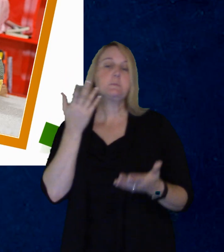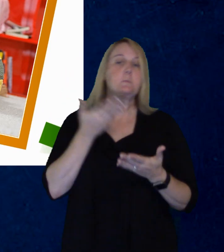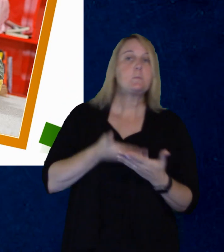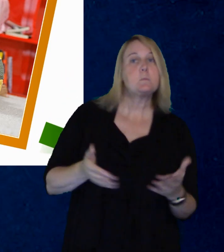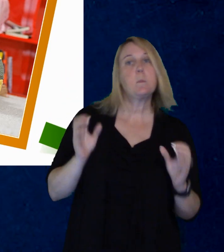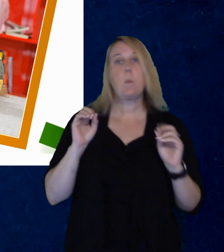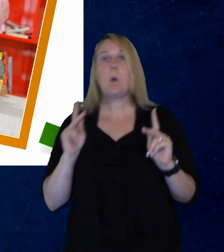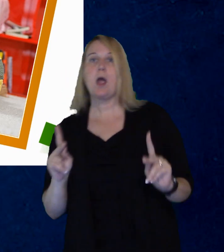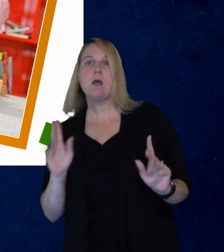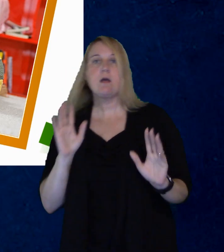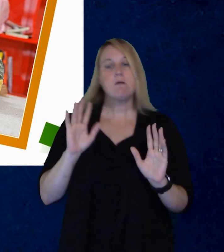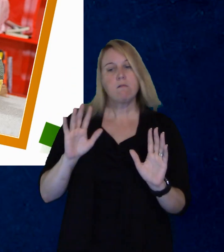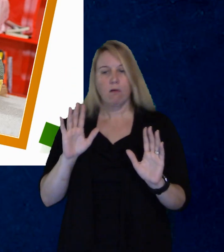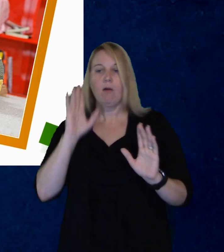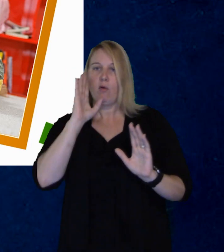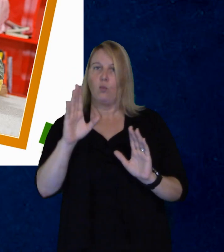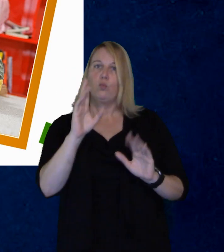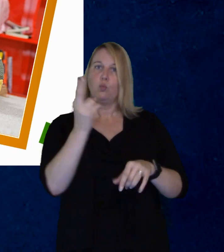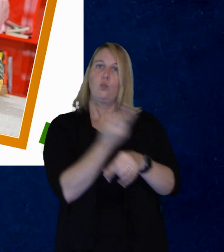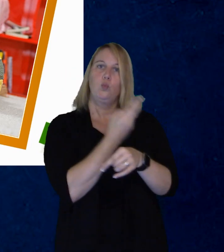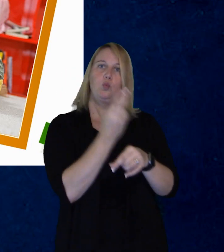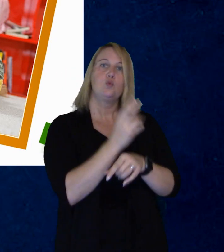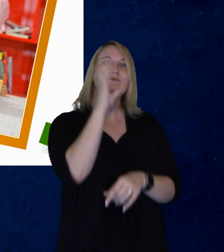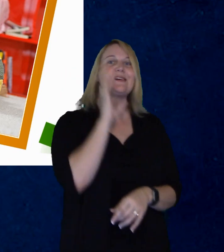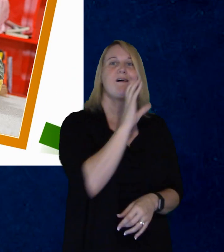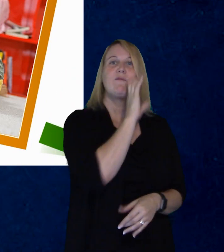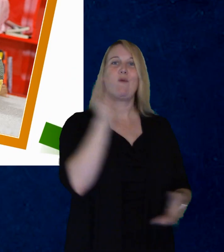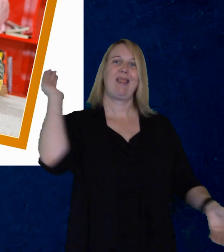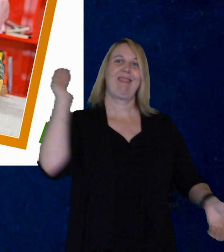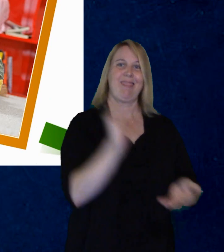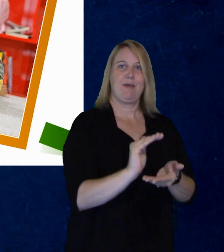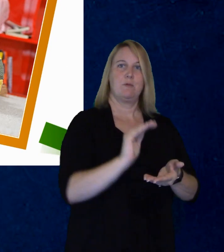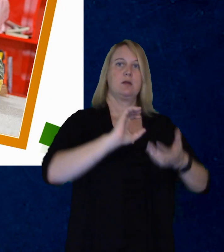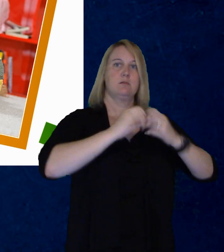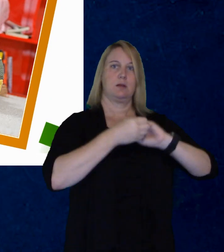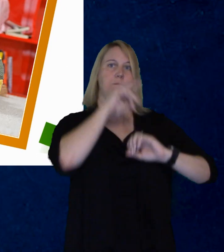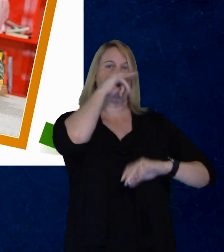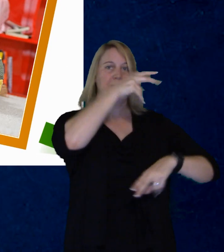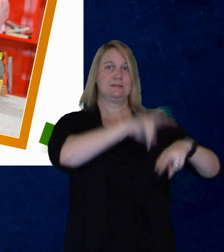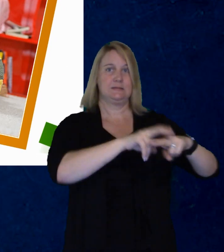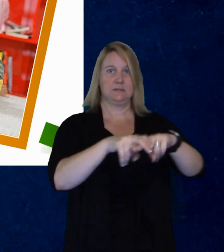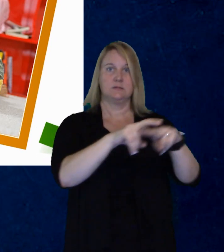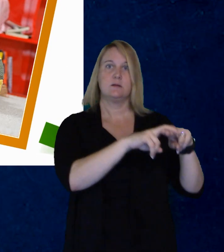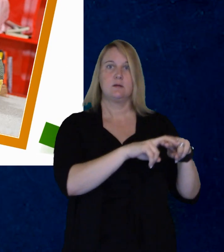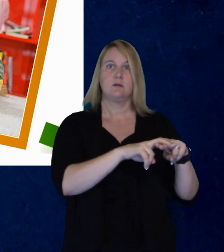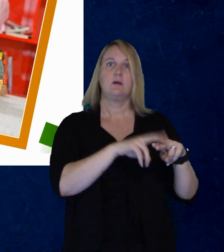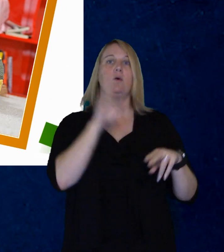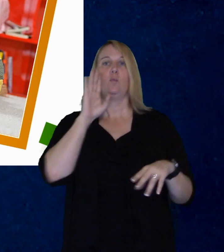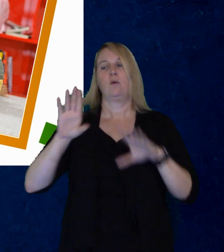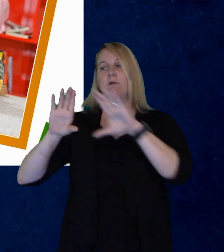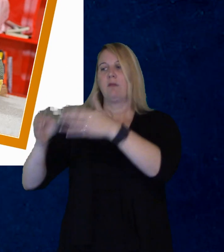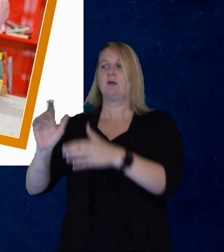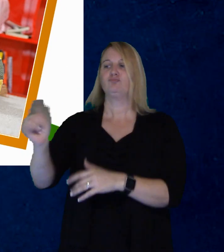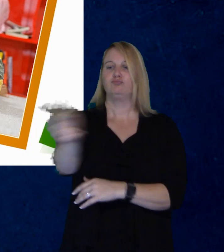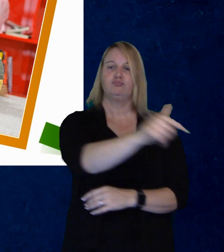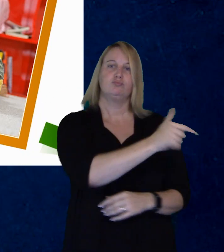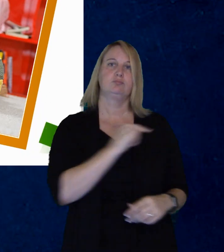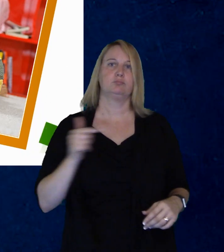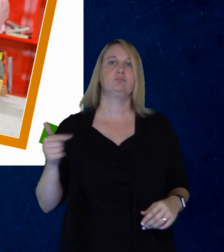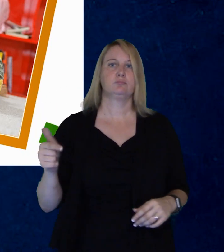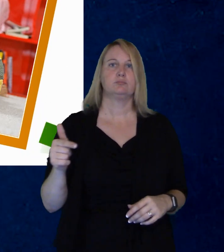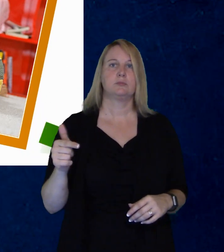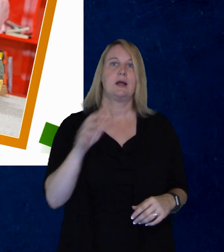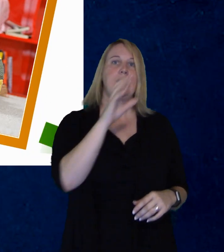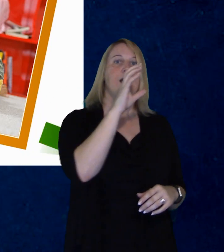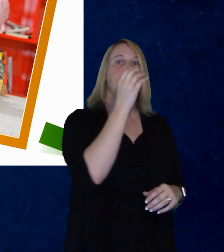we will start using the cafeteria with limited capacity and then have kids on a rotating schedule when they eat in